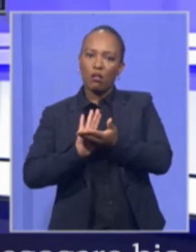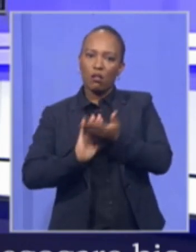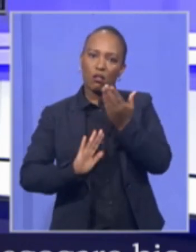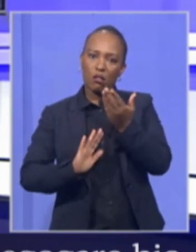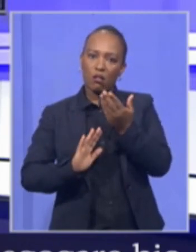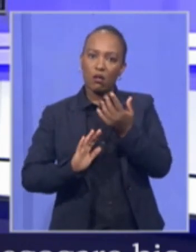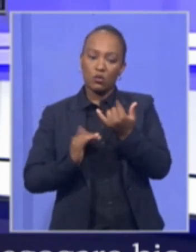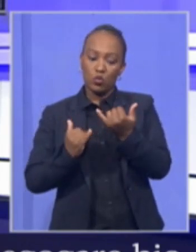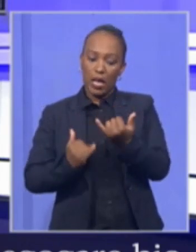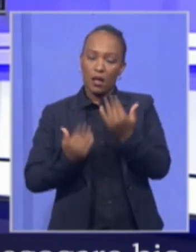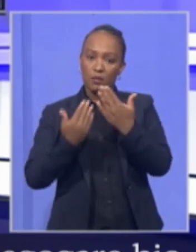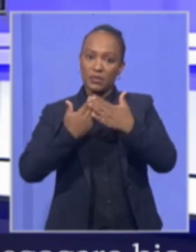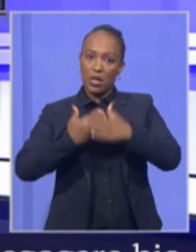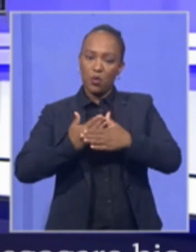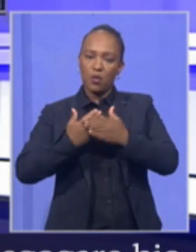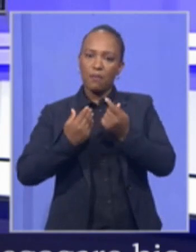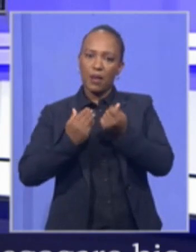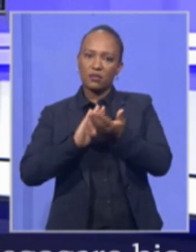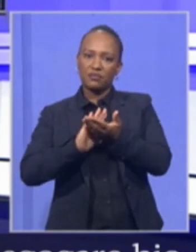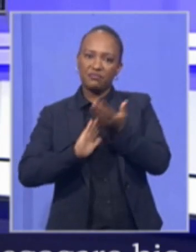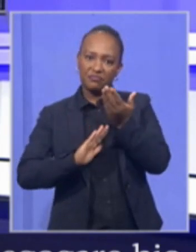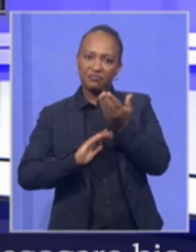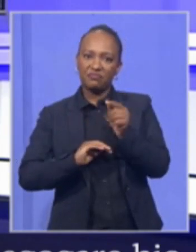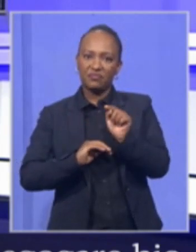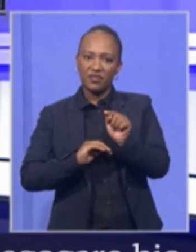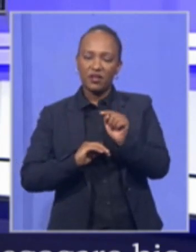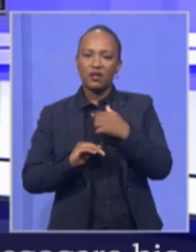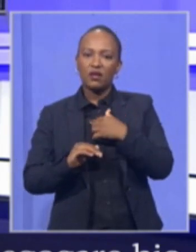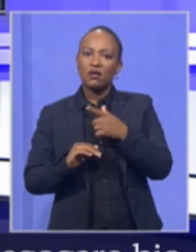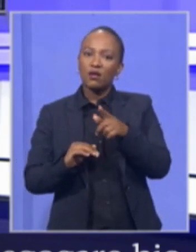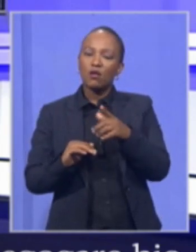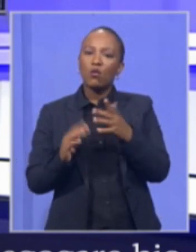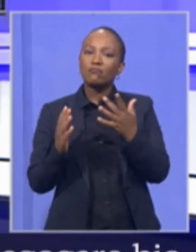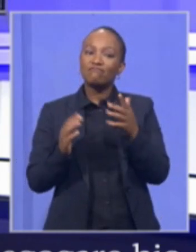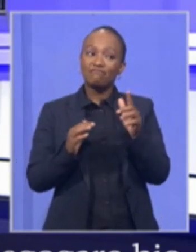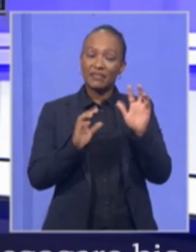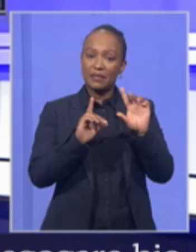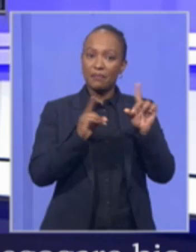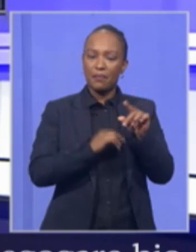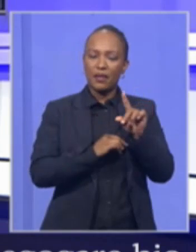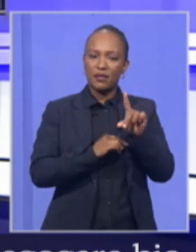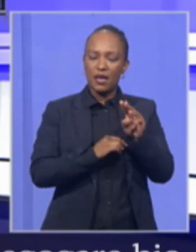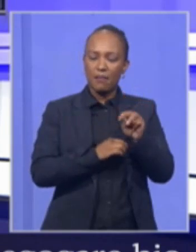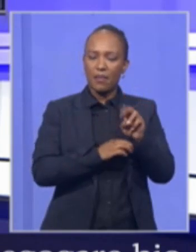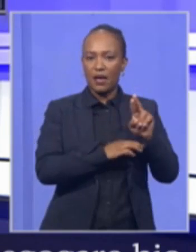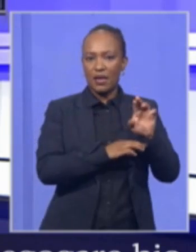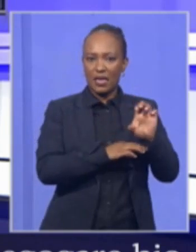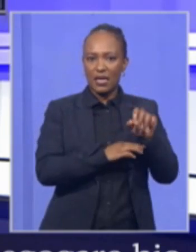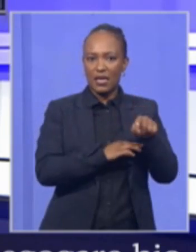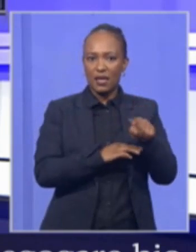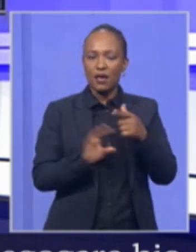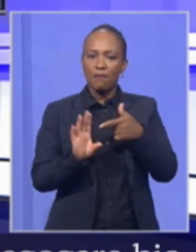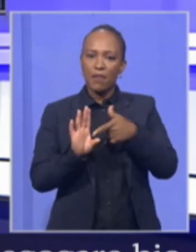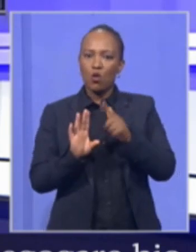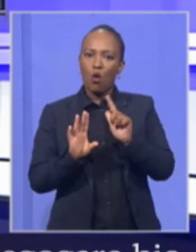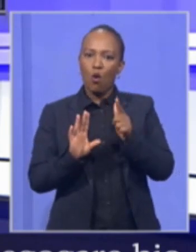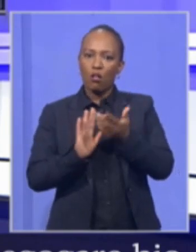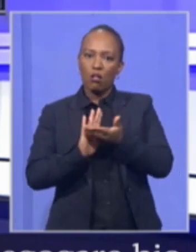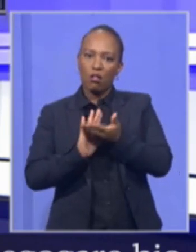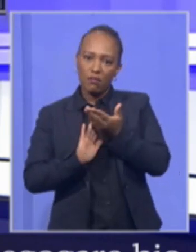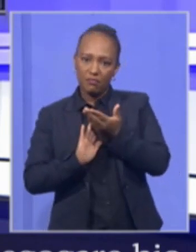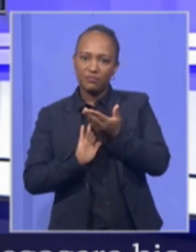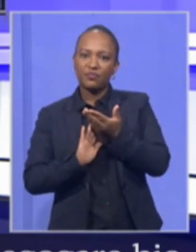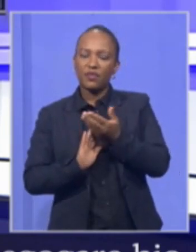bošegong gare bja lehono. Kgoro ya dibešeletše le diminerale e netefaditše gore mehuta ka moka ya petrole ya go oketšwa ka disente